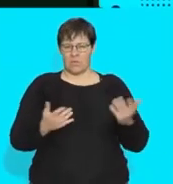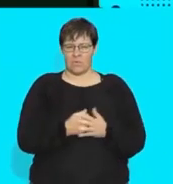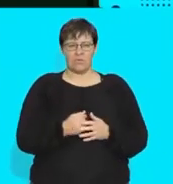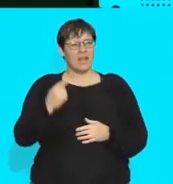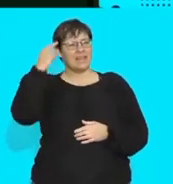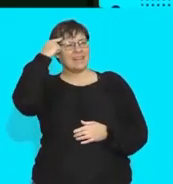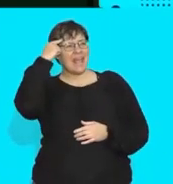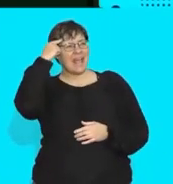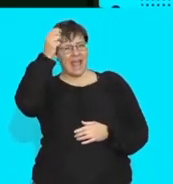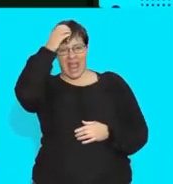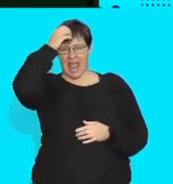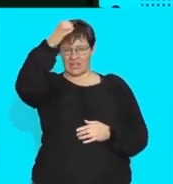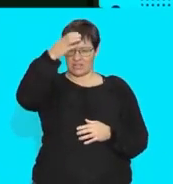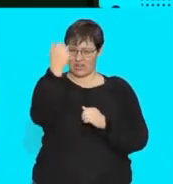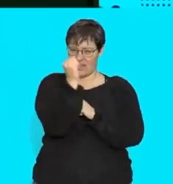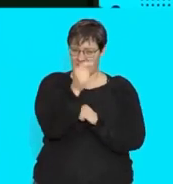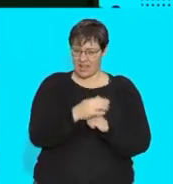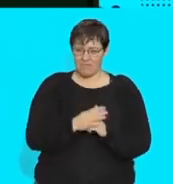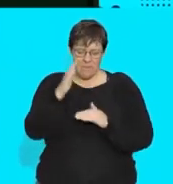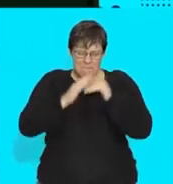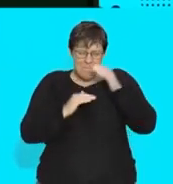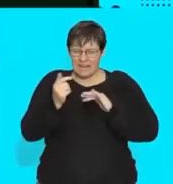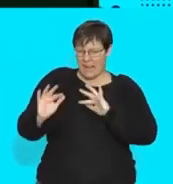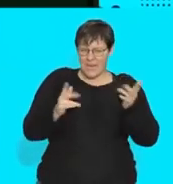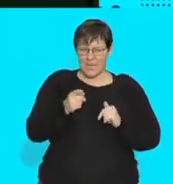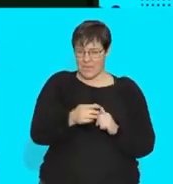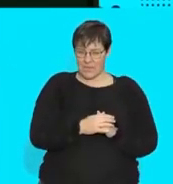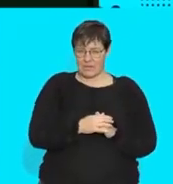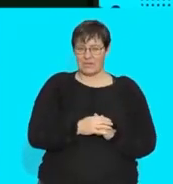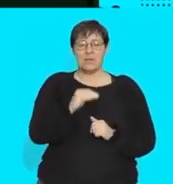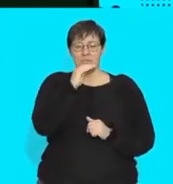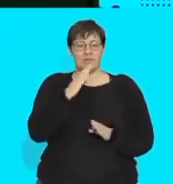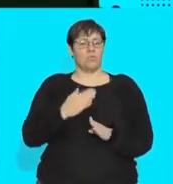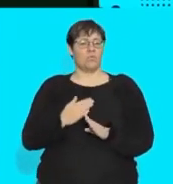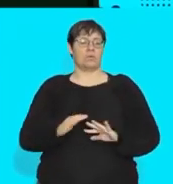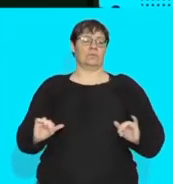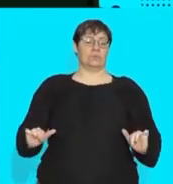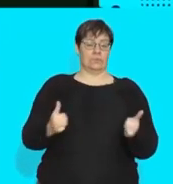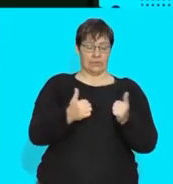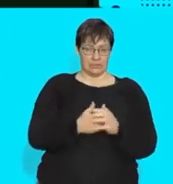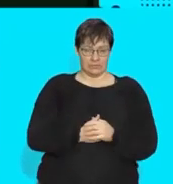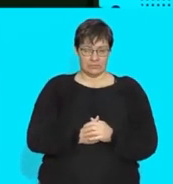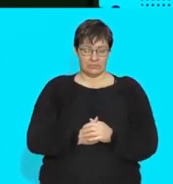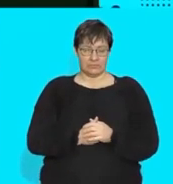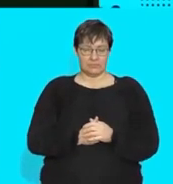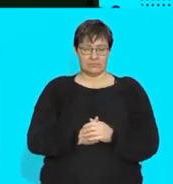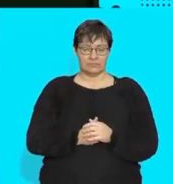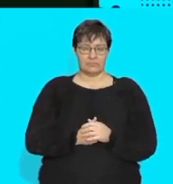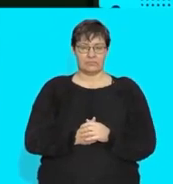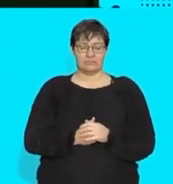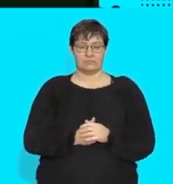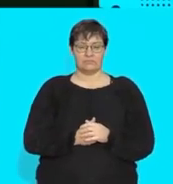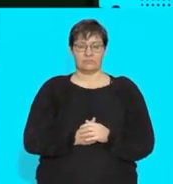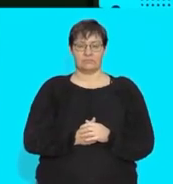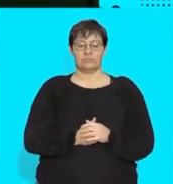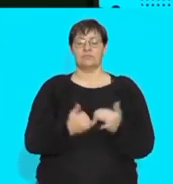think like an engineer. How would you build it so that it would work really, really well? Okay,